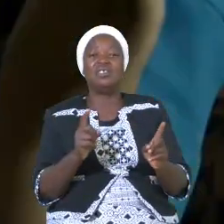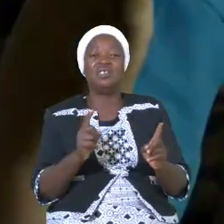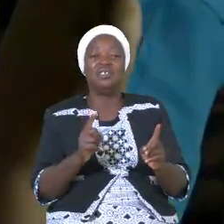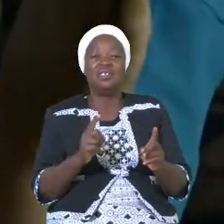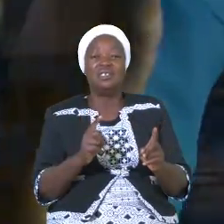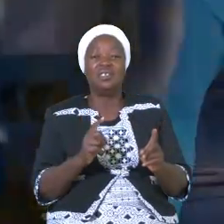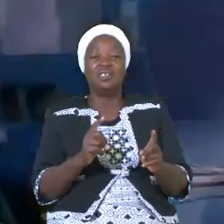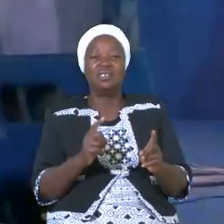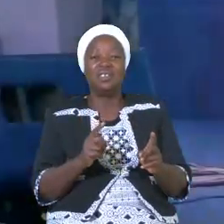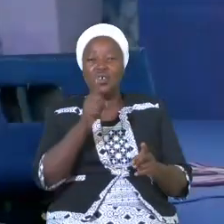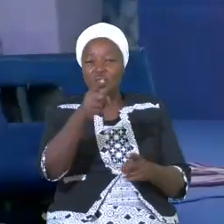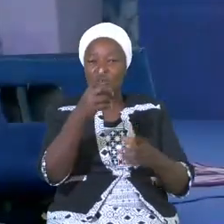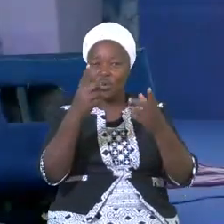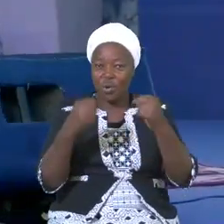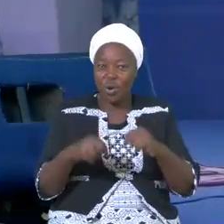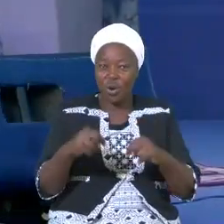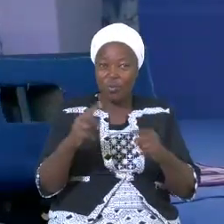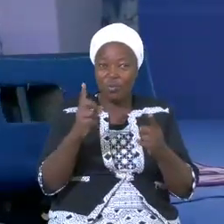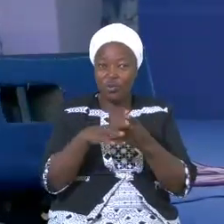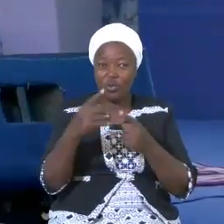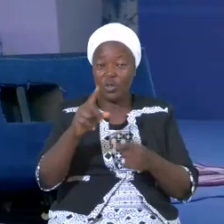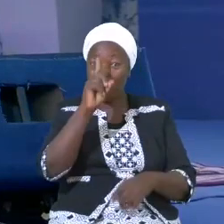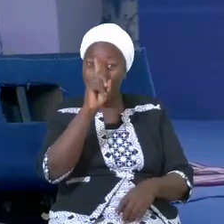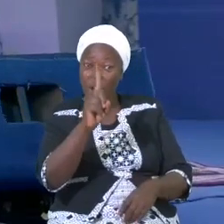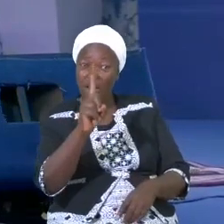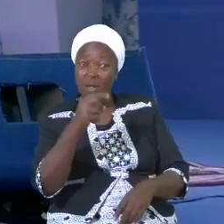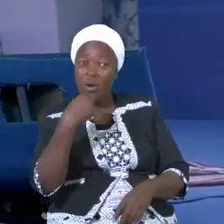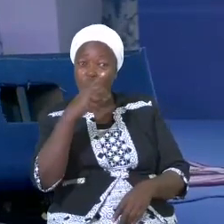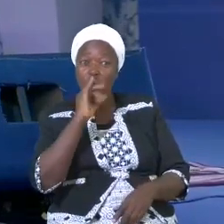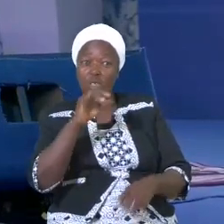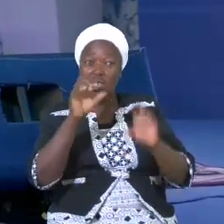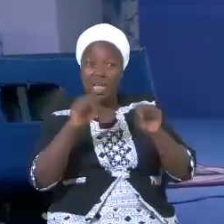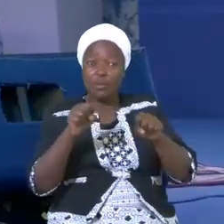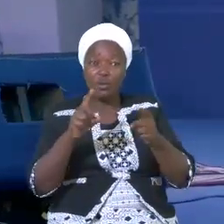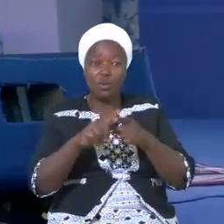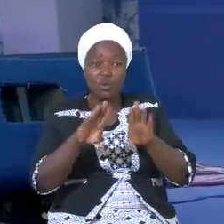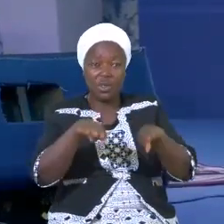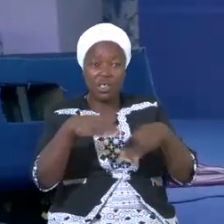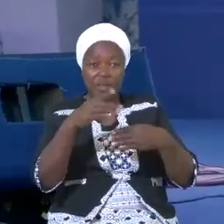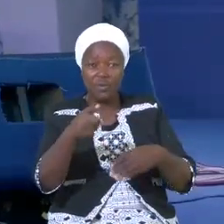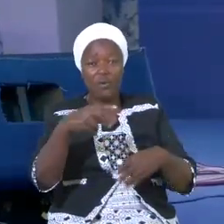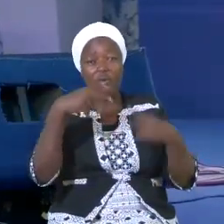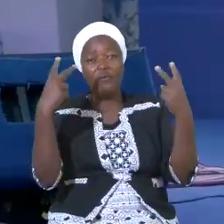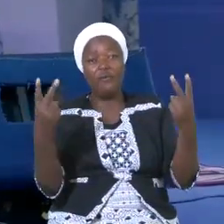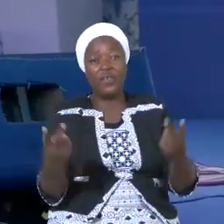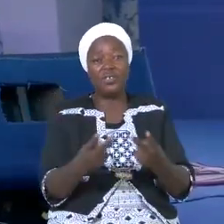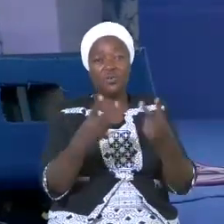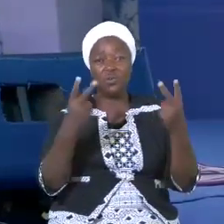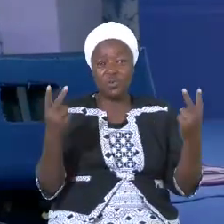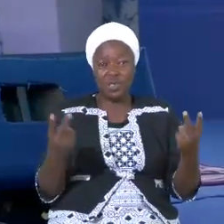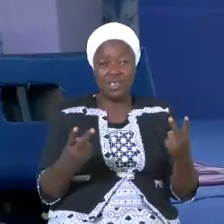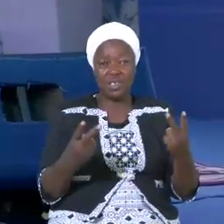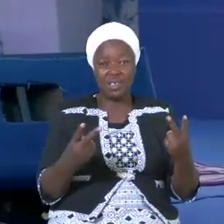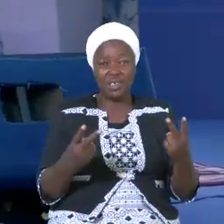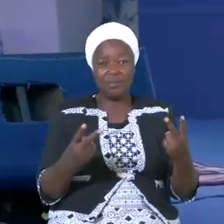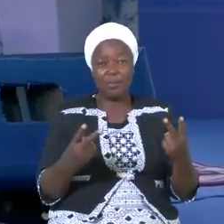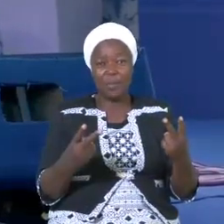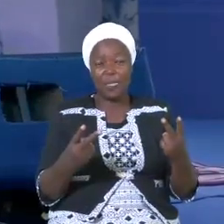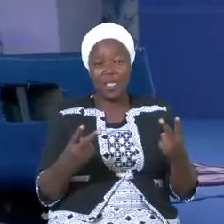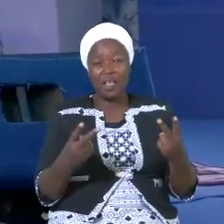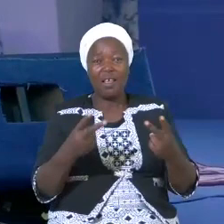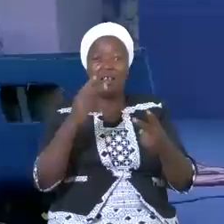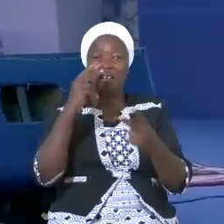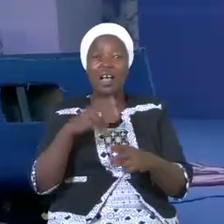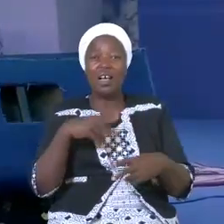you come to the one who is able to give you victory triumph and